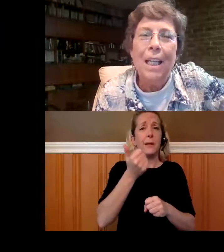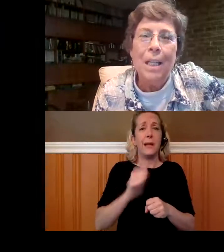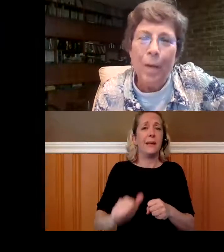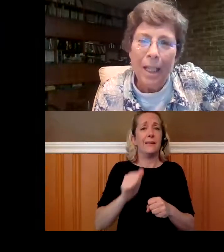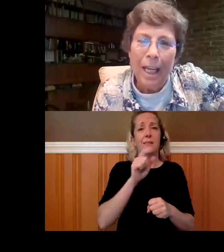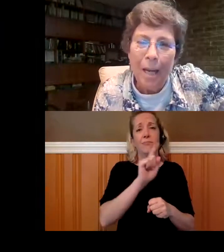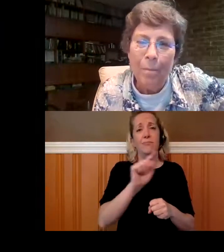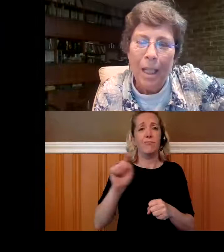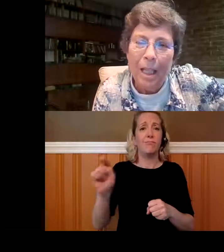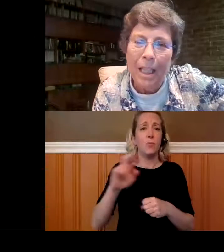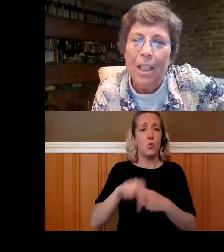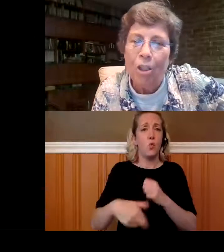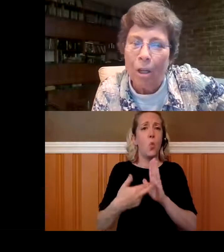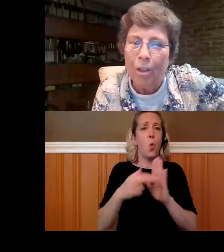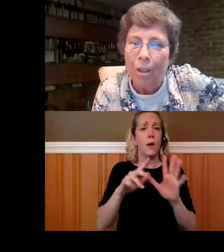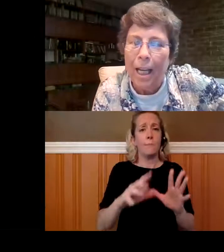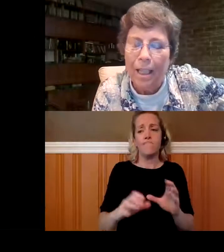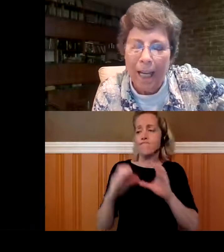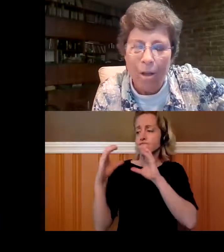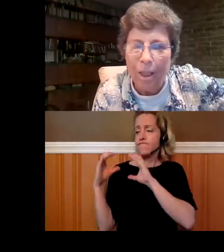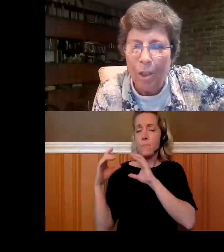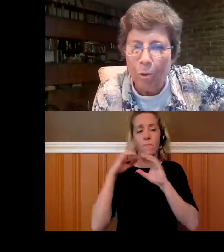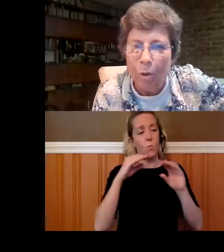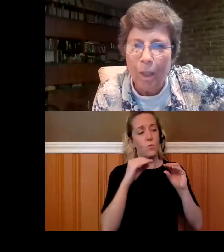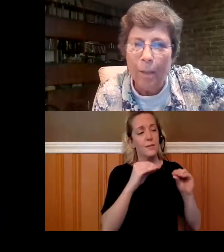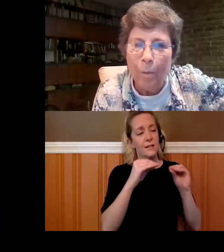instructor can take on this role and provide this instruction.